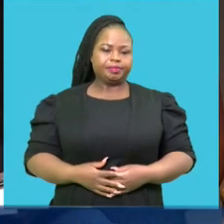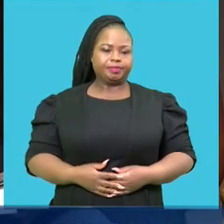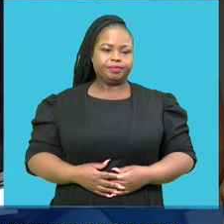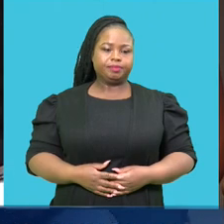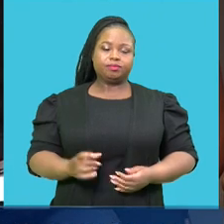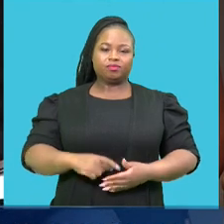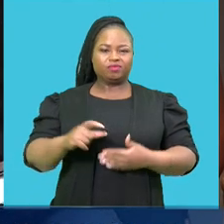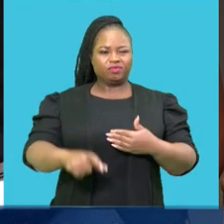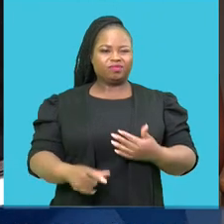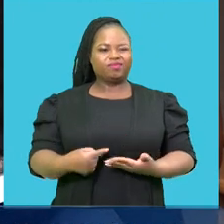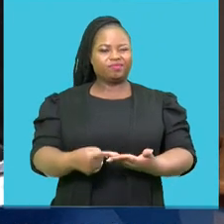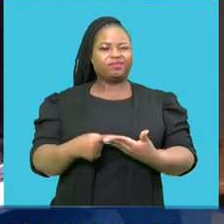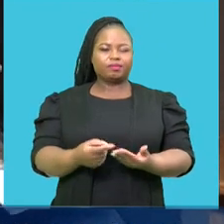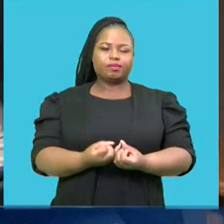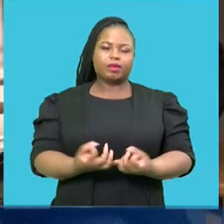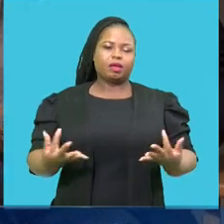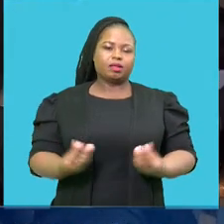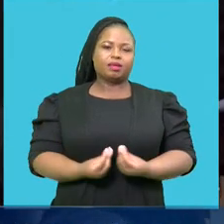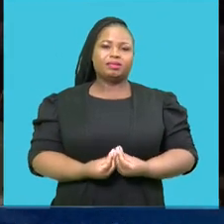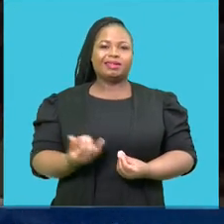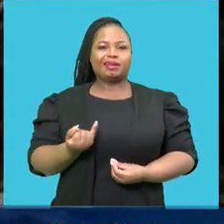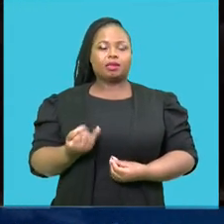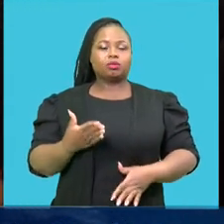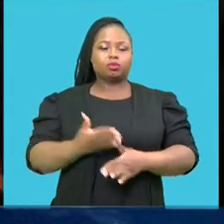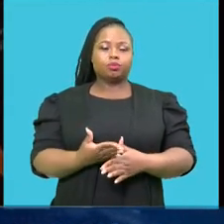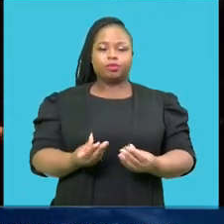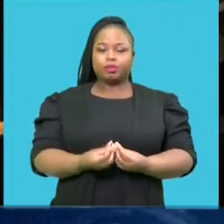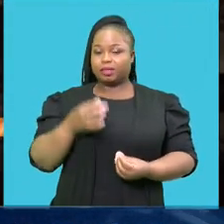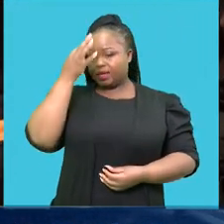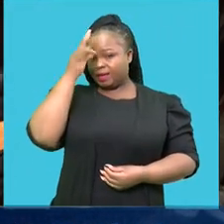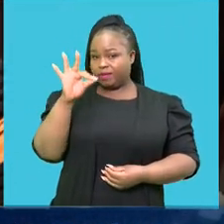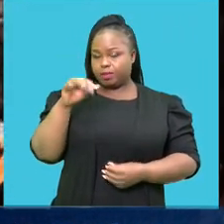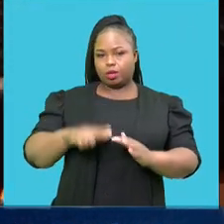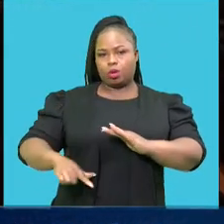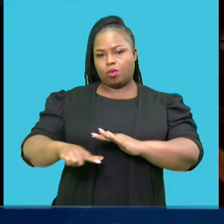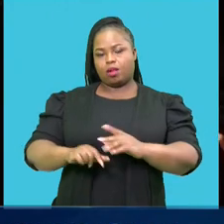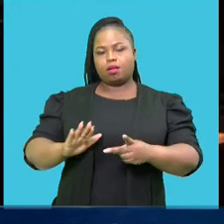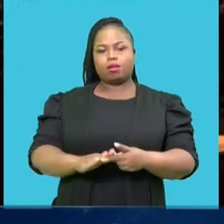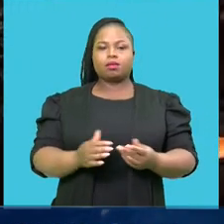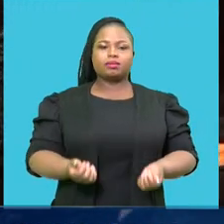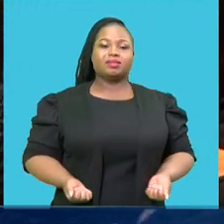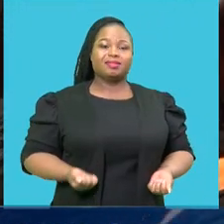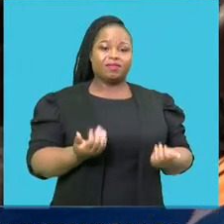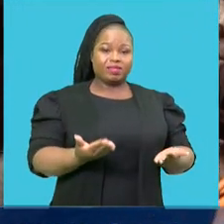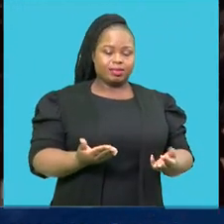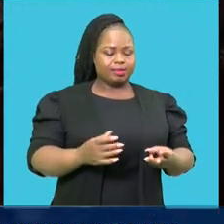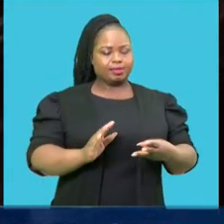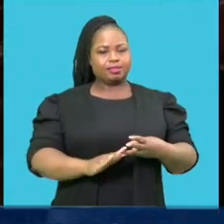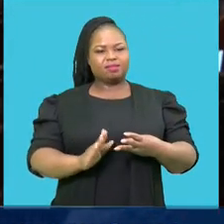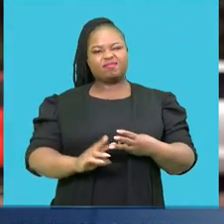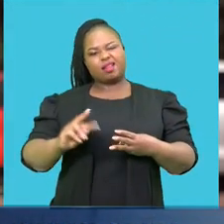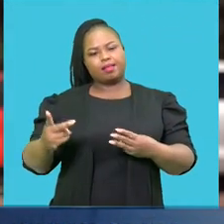Lekomfa iti ngite izi ndo ezfana nuksebenza go hulumeni base kaya Ukkanji iswa gwizdingo nganyika nye